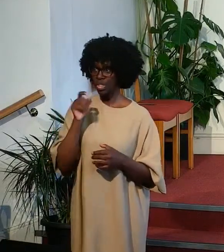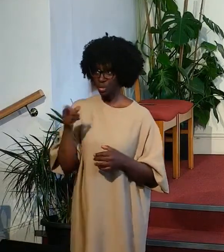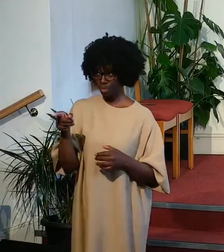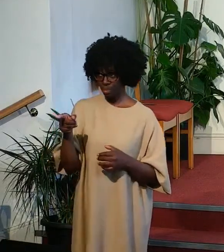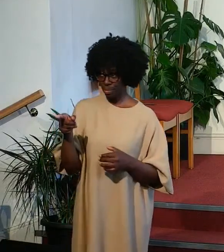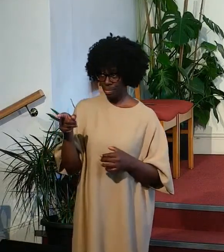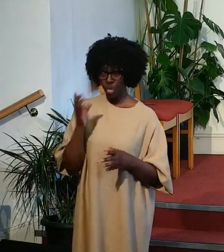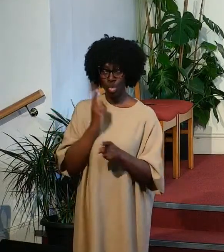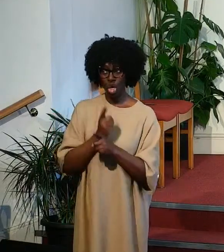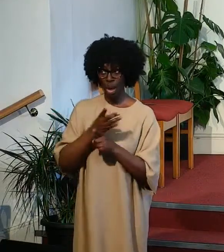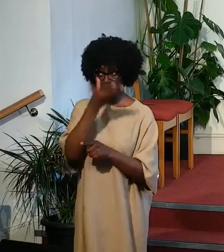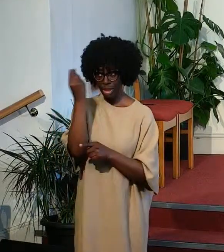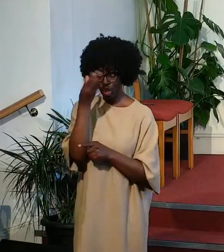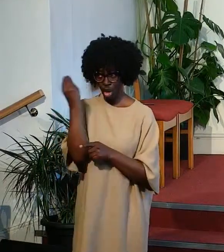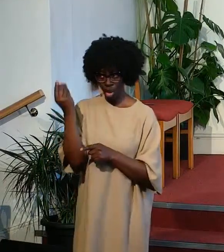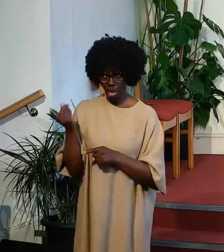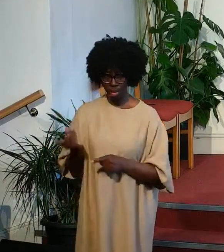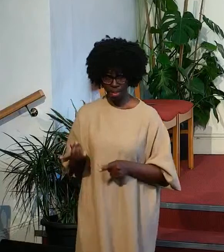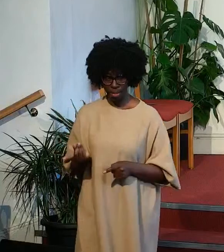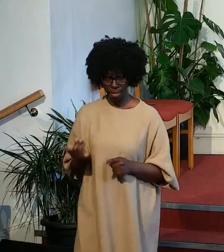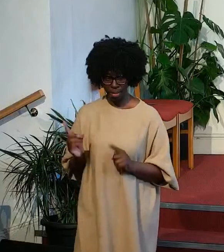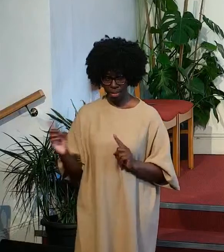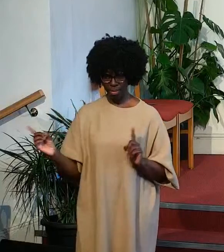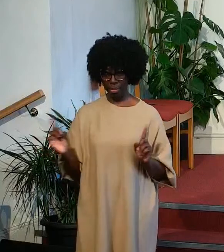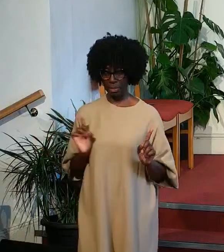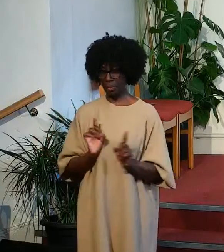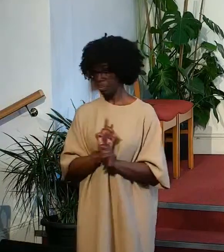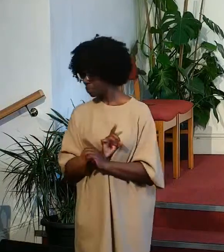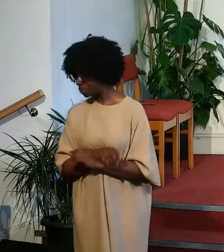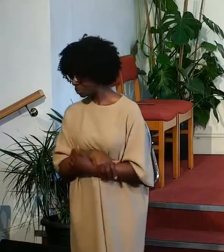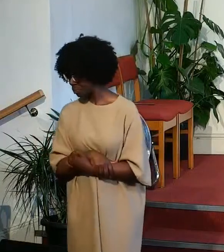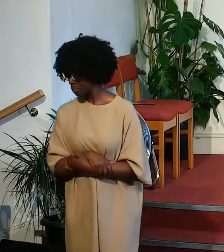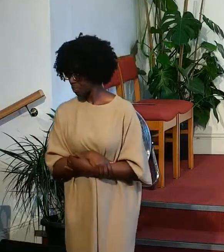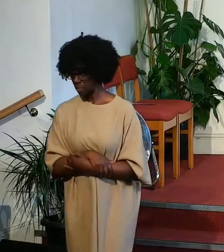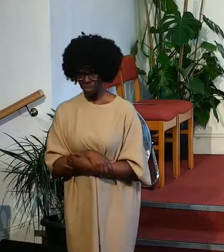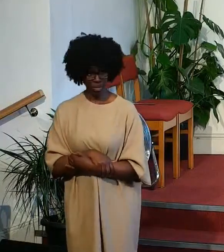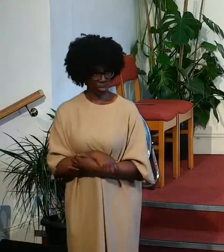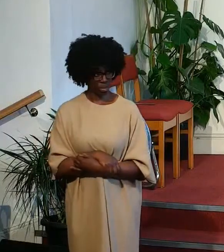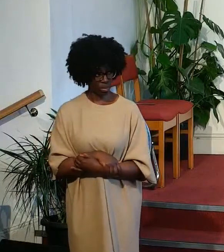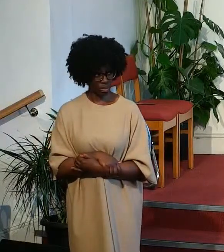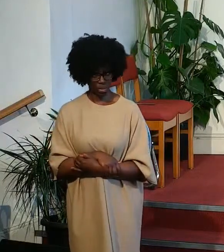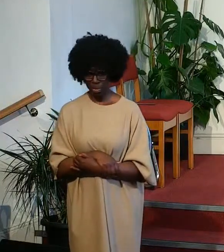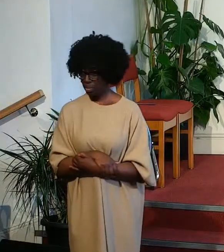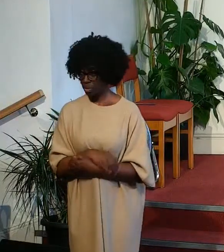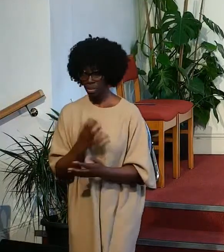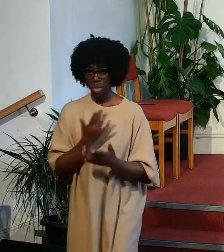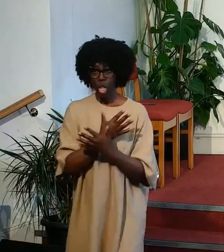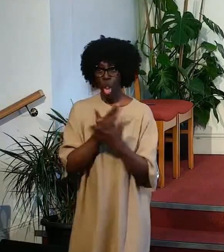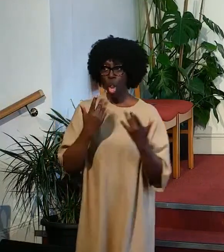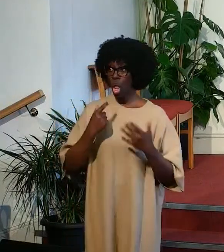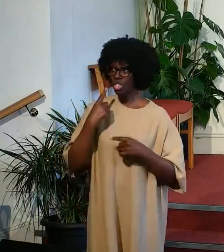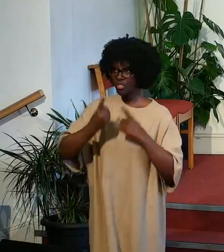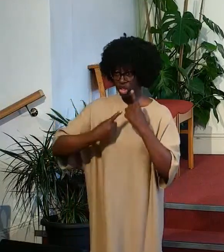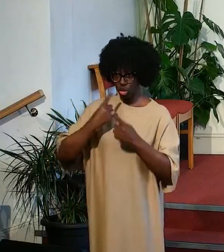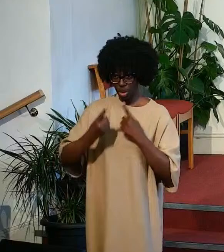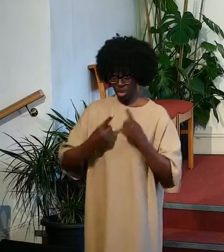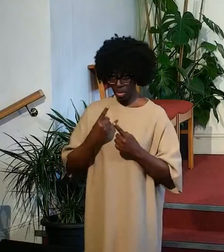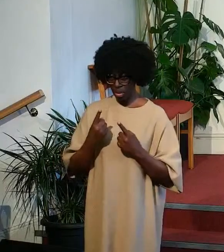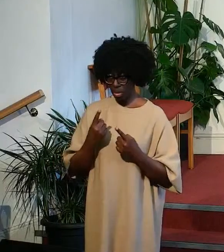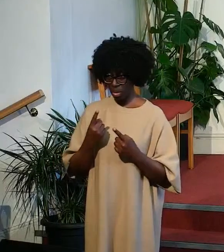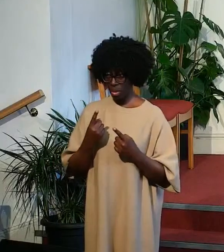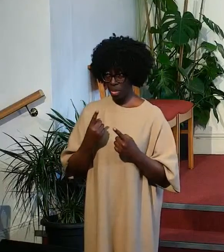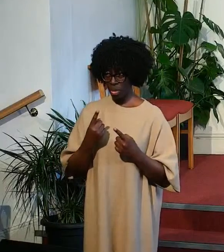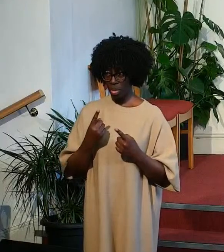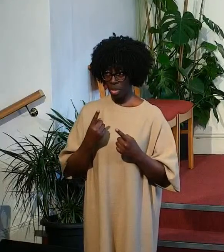dementia. There's a lot of information flying around that dementia is now being called